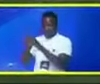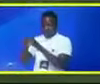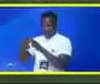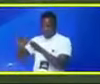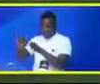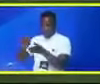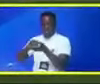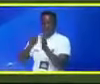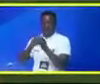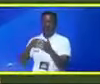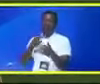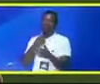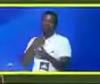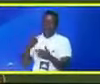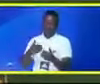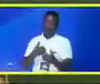bondage.